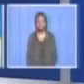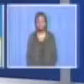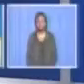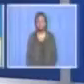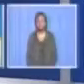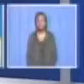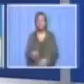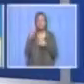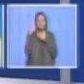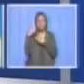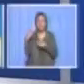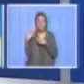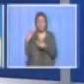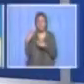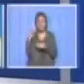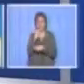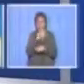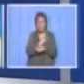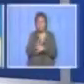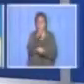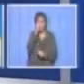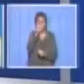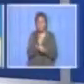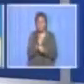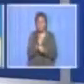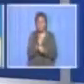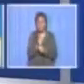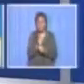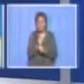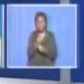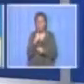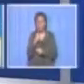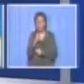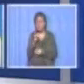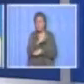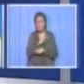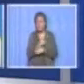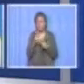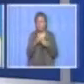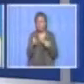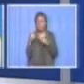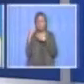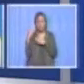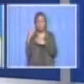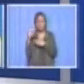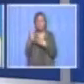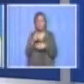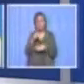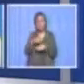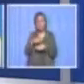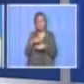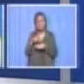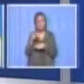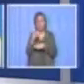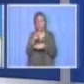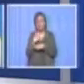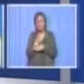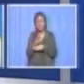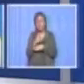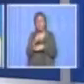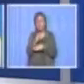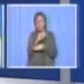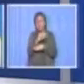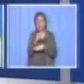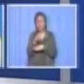According to the Bahamas National Trust, the islands of Grand Bahama, New Providence, Abaco, and Andros represent what is known as the